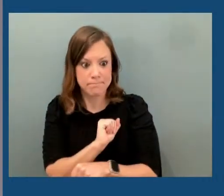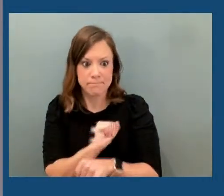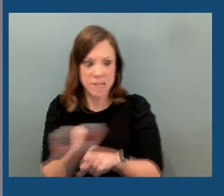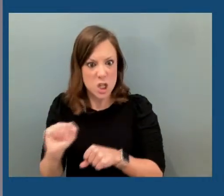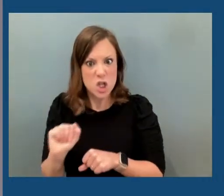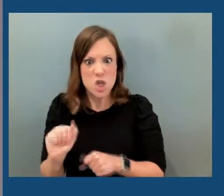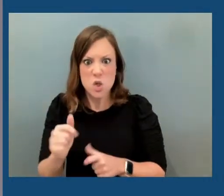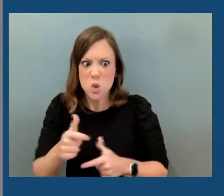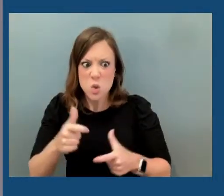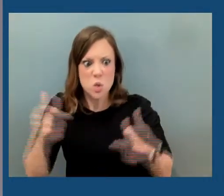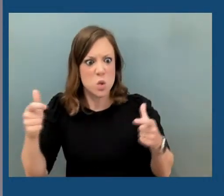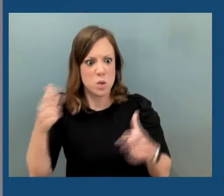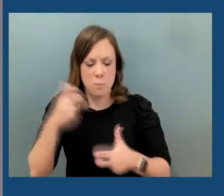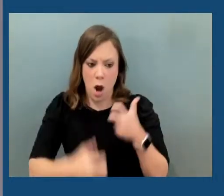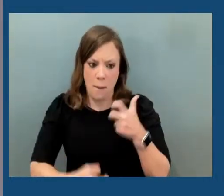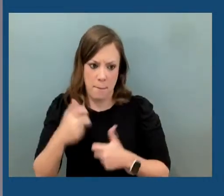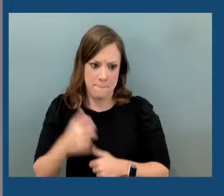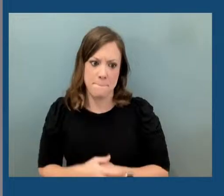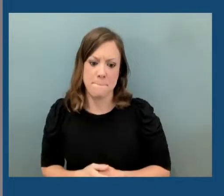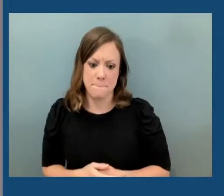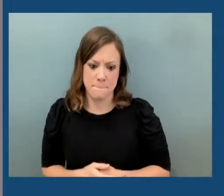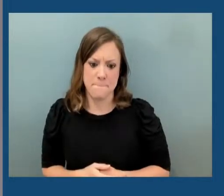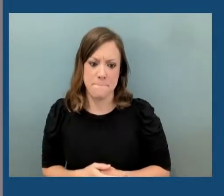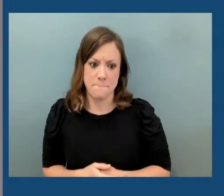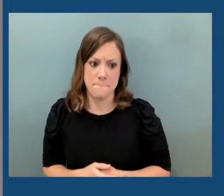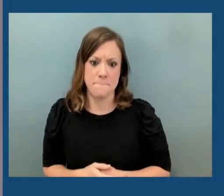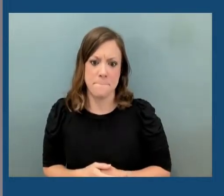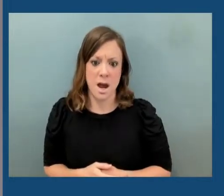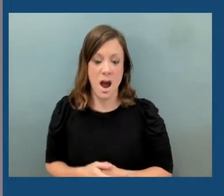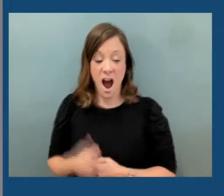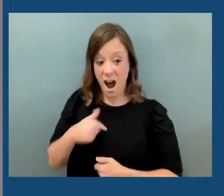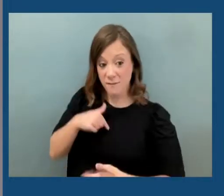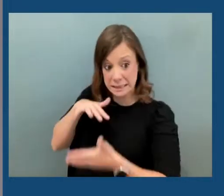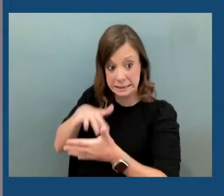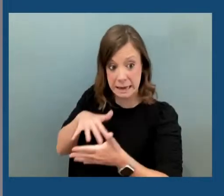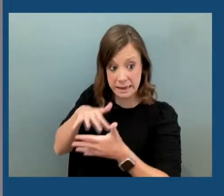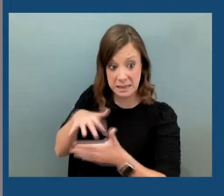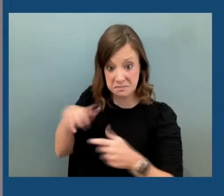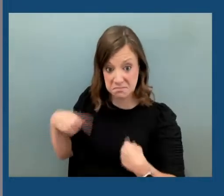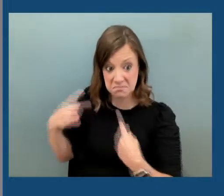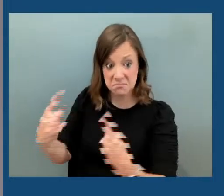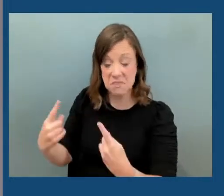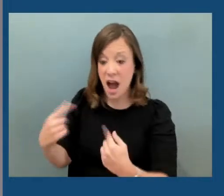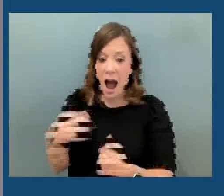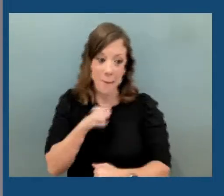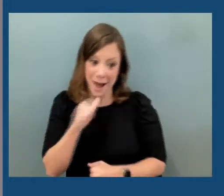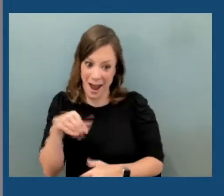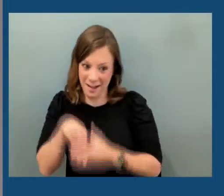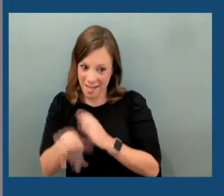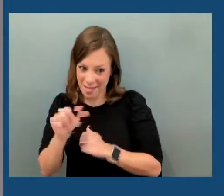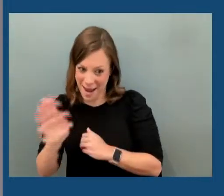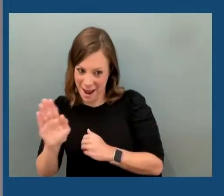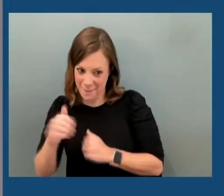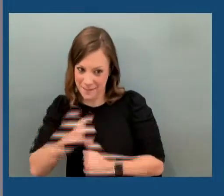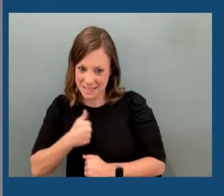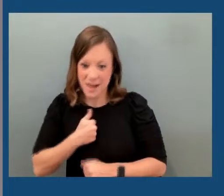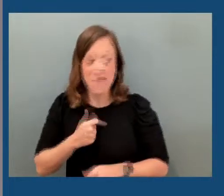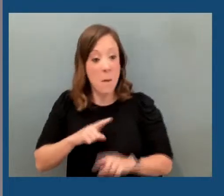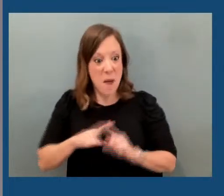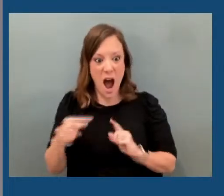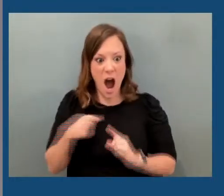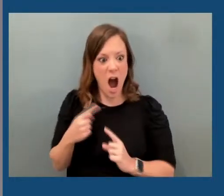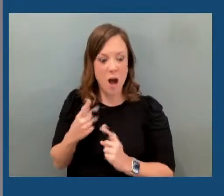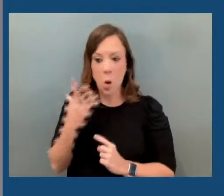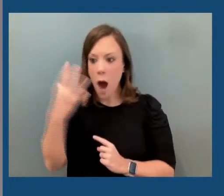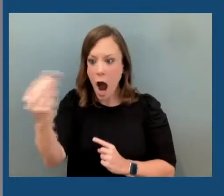having studied this, and I don't have to be in a lab to do this, I go out and talk to teenagers all the time. It's one of the